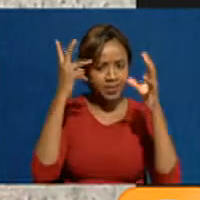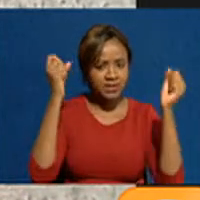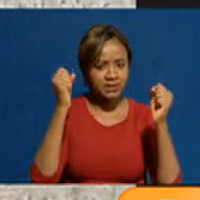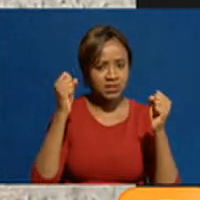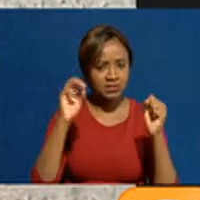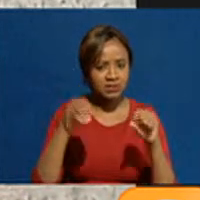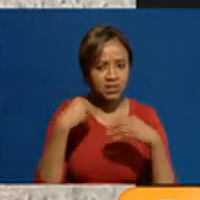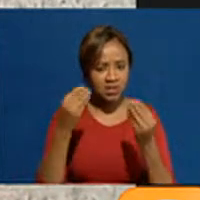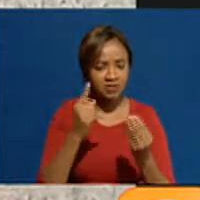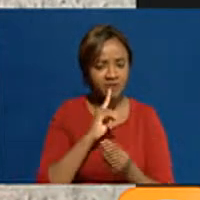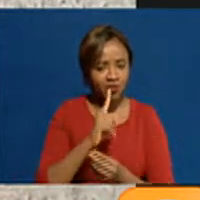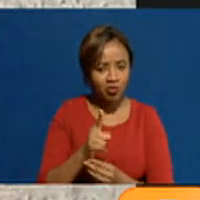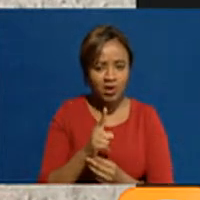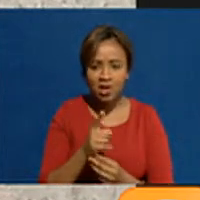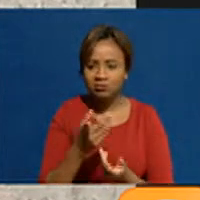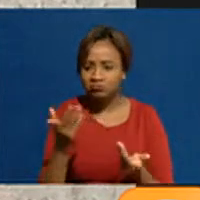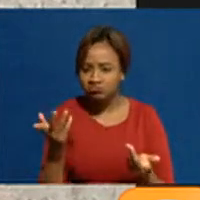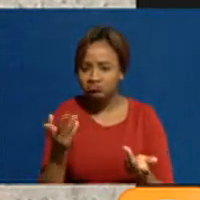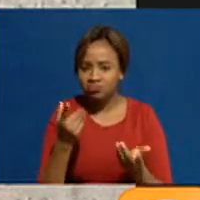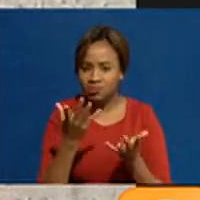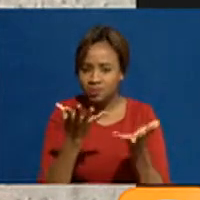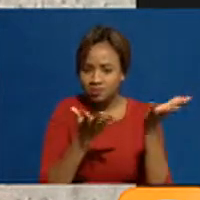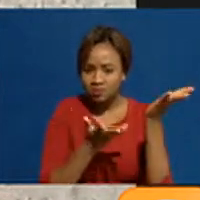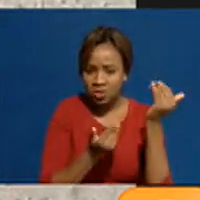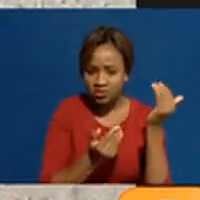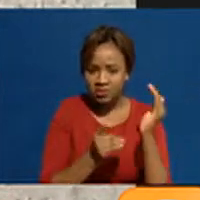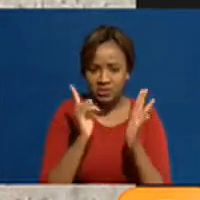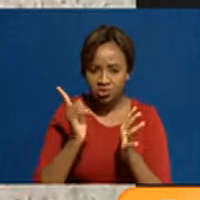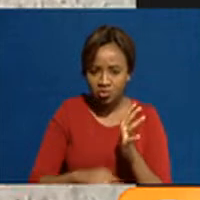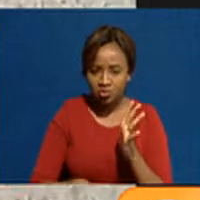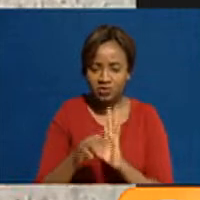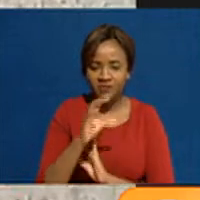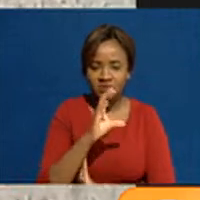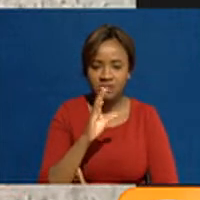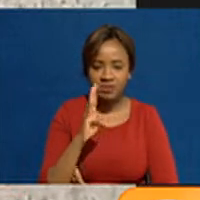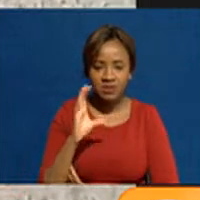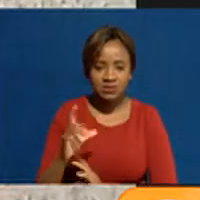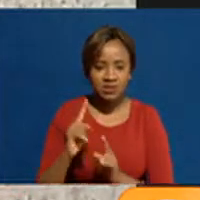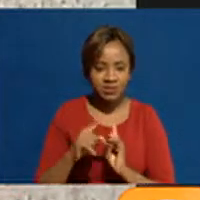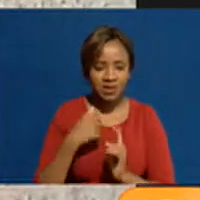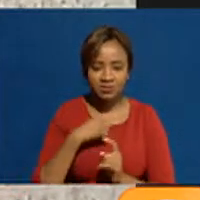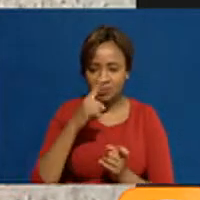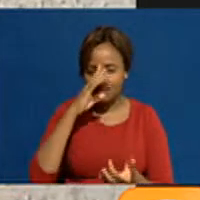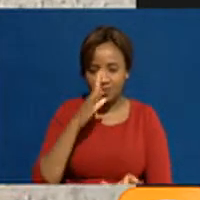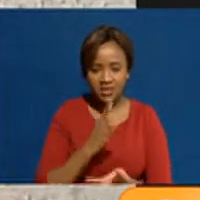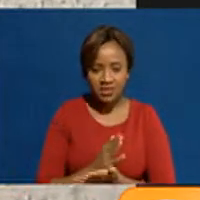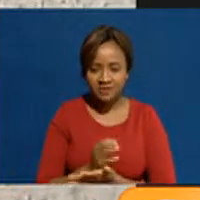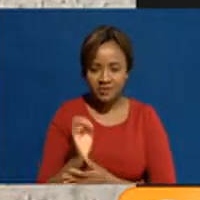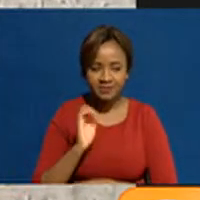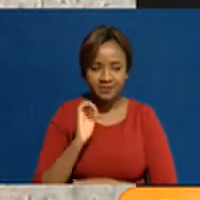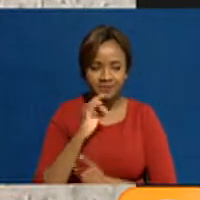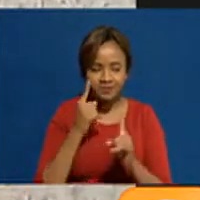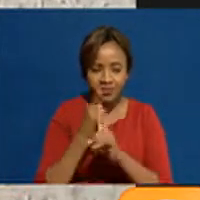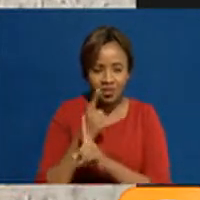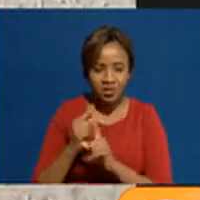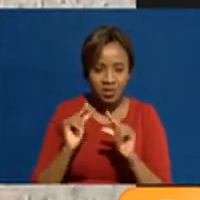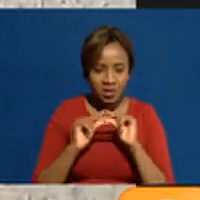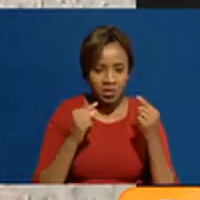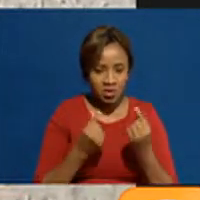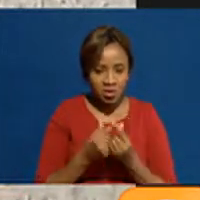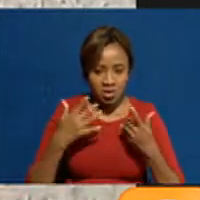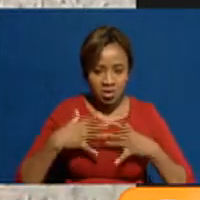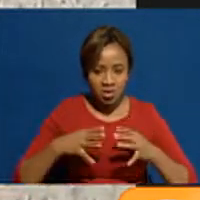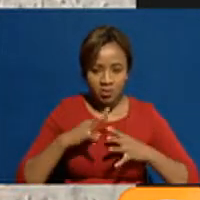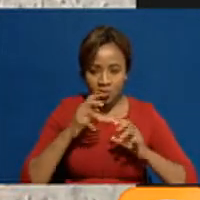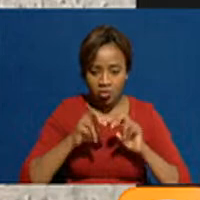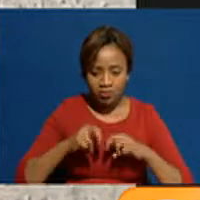a directive of what is expected in the CBC. But I don't believe the various groups of people who sat